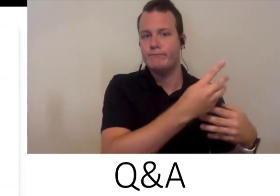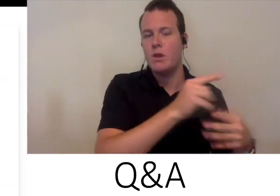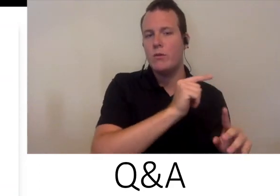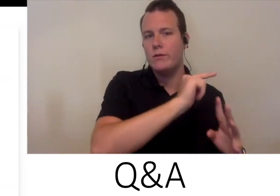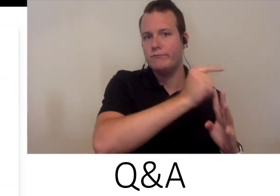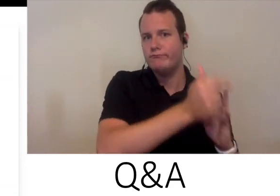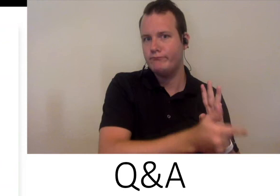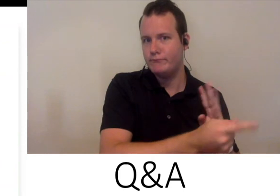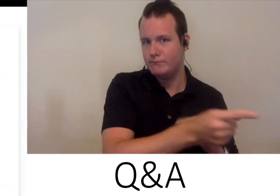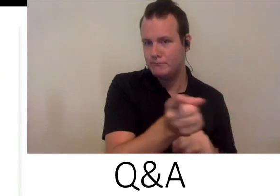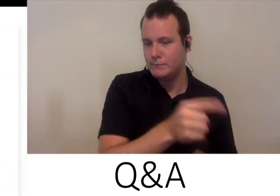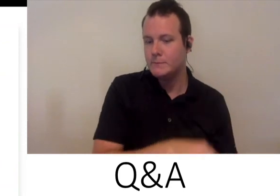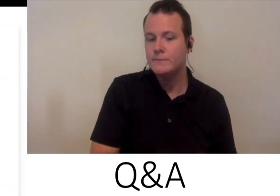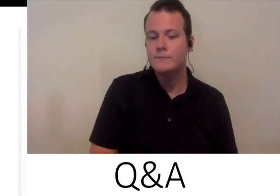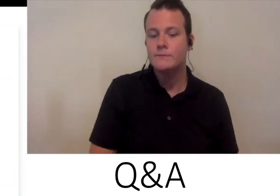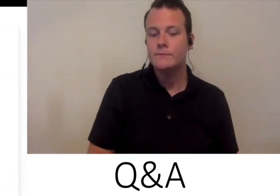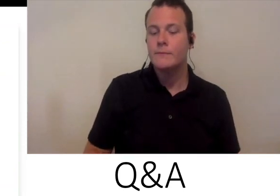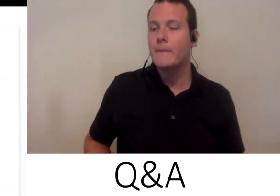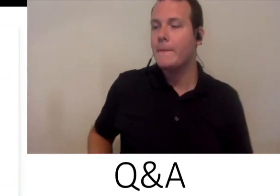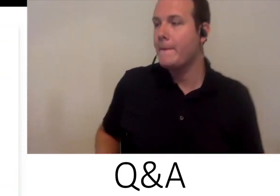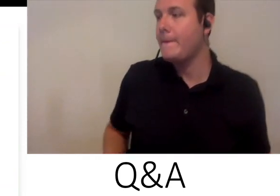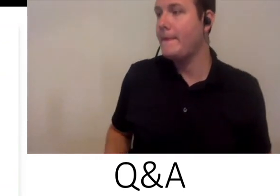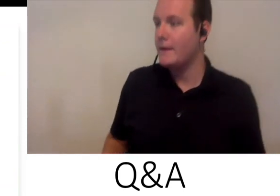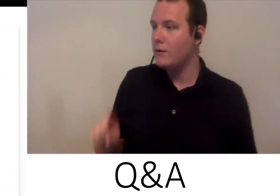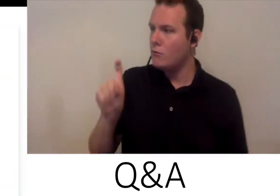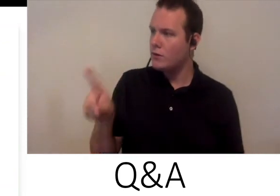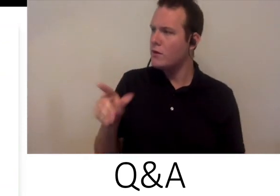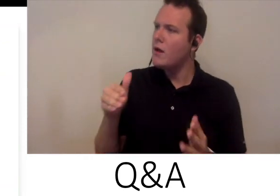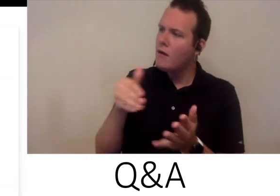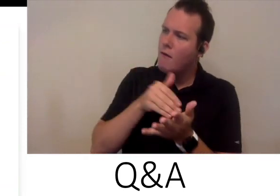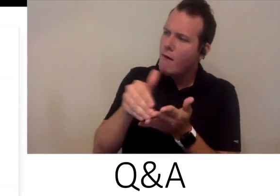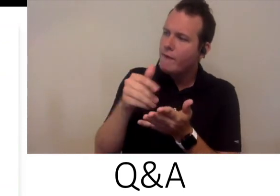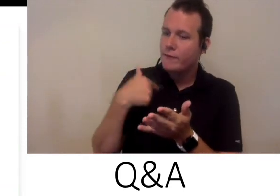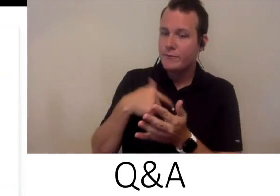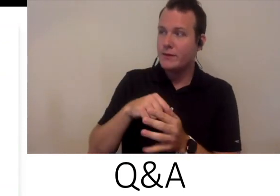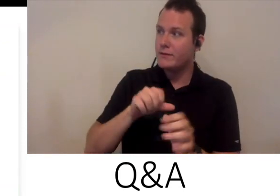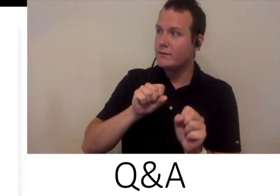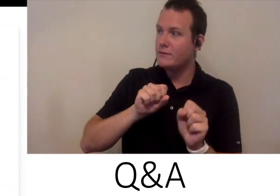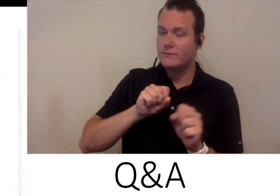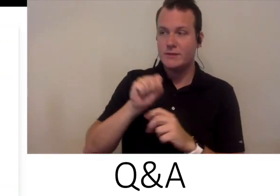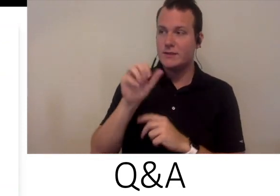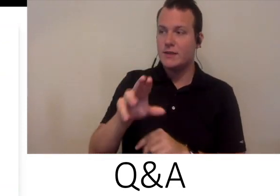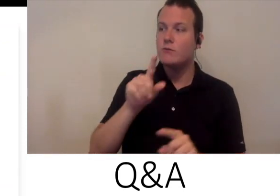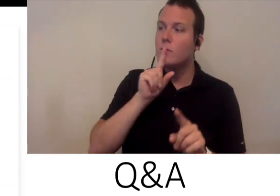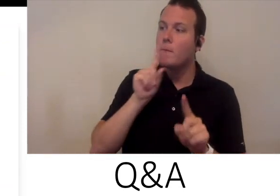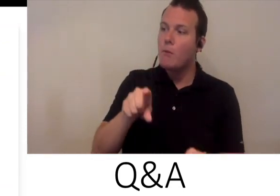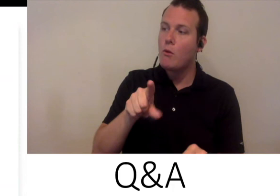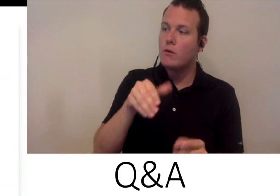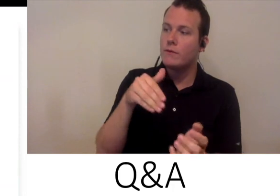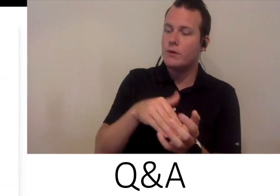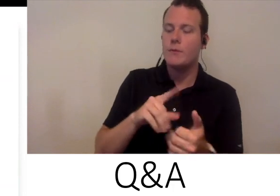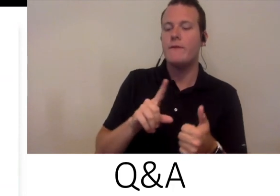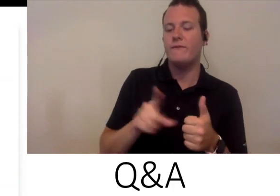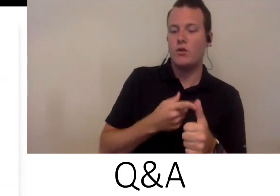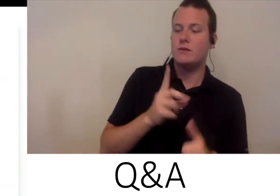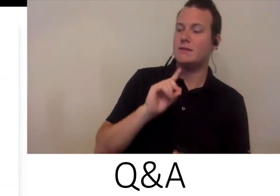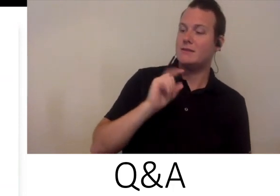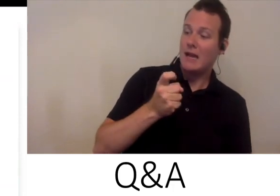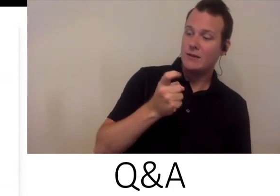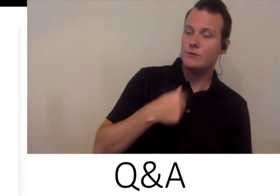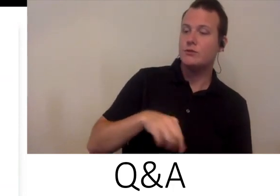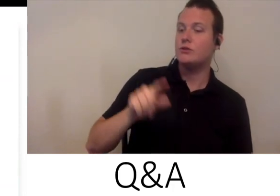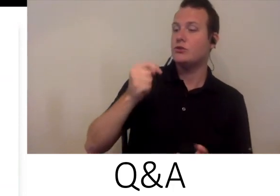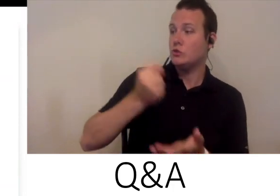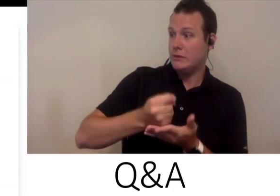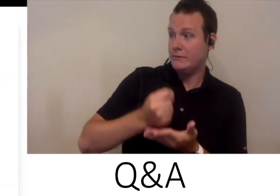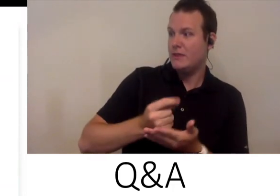momentarily. Next question is, how often should I send a report to the physician? Like sending the first diagnostic and treatment report, or